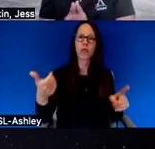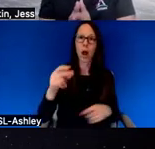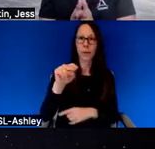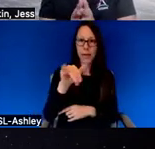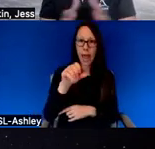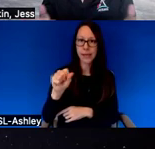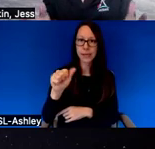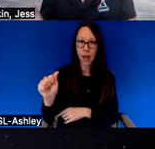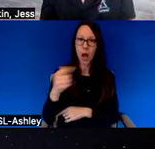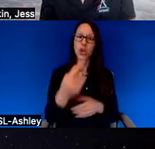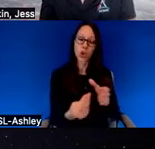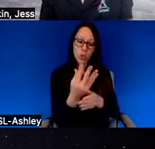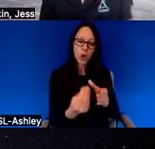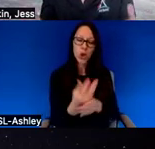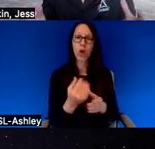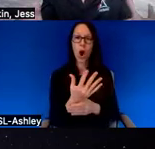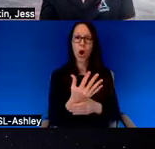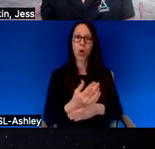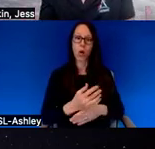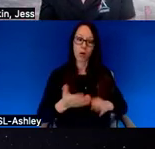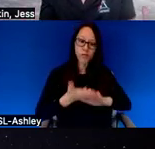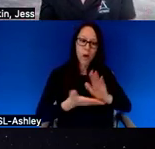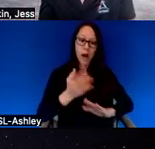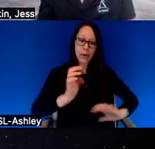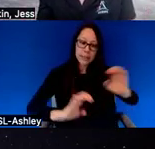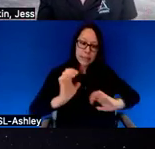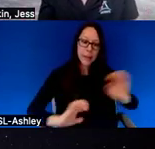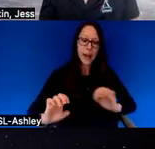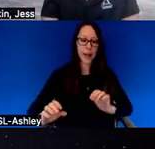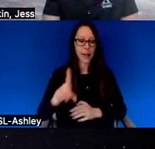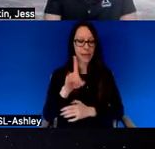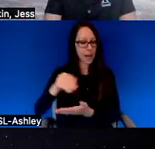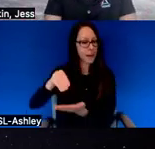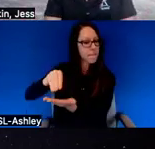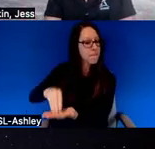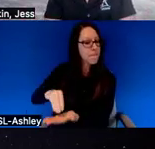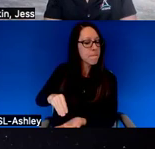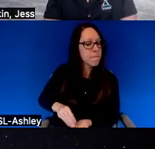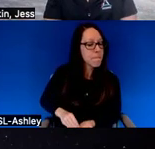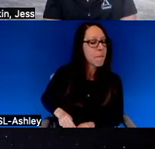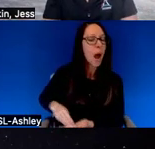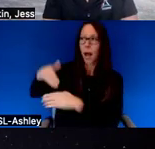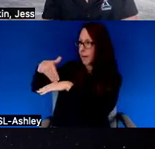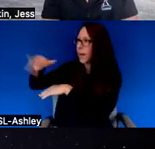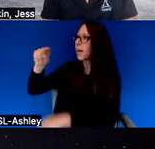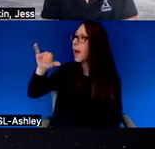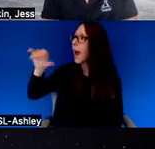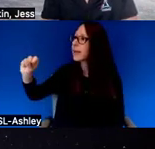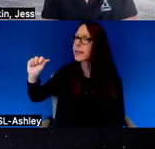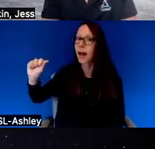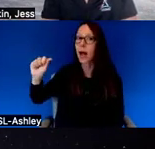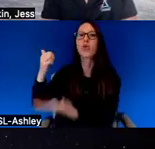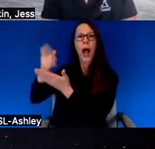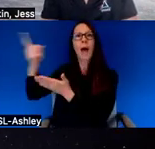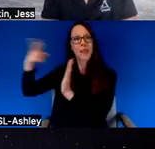methods, run real experiments, collect data, send it back to NASA, and help them decide what plants should then